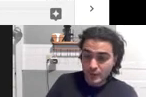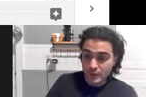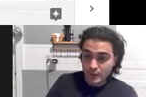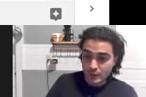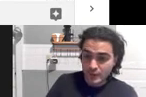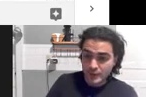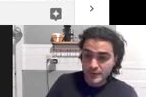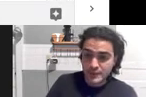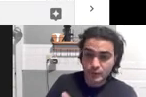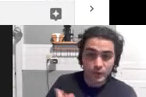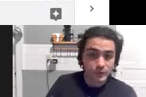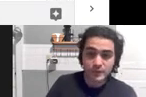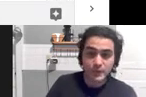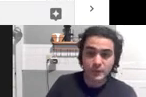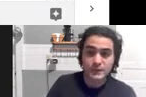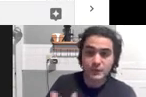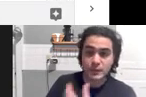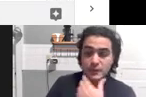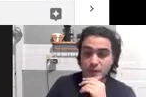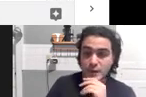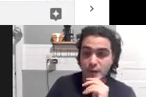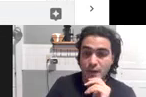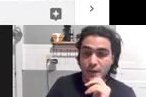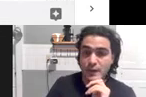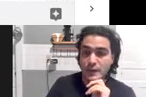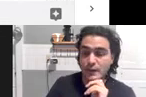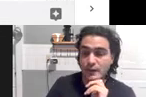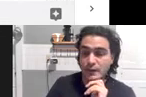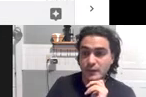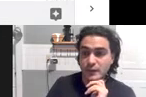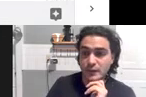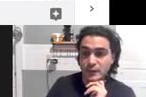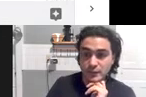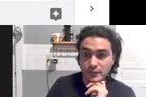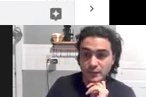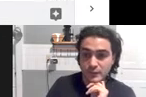have an opinion on this, we'd love to hear it as well. Nick.